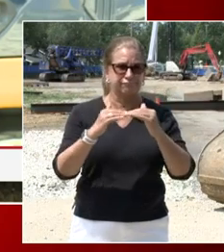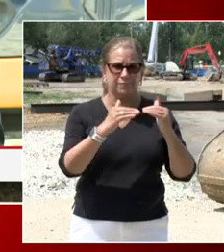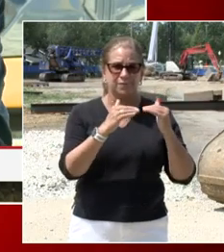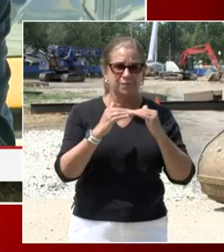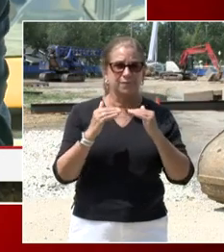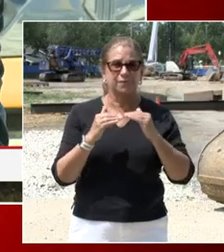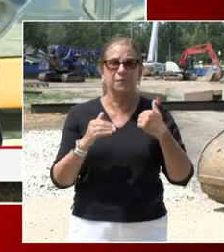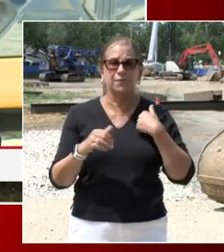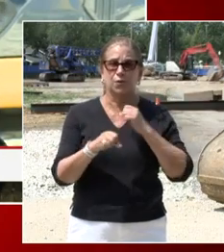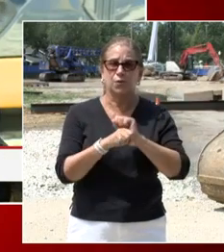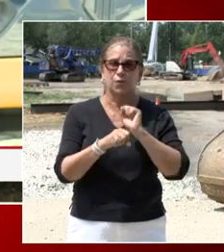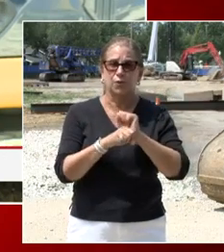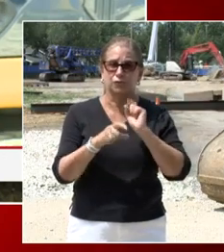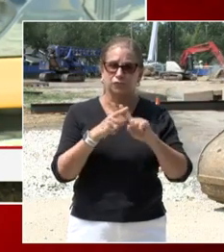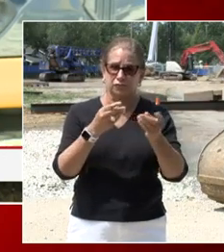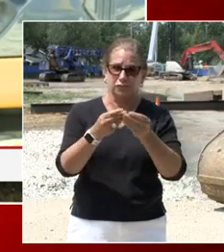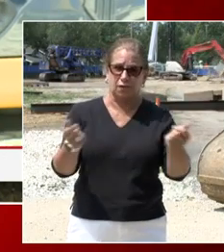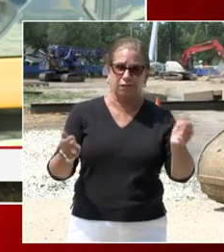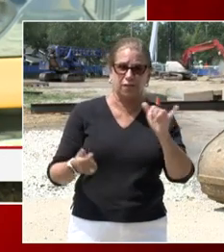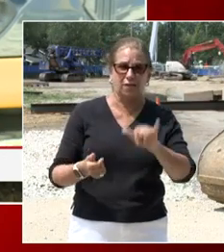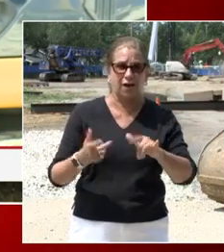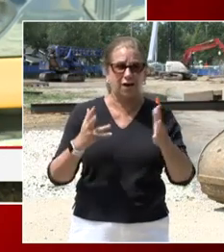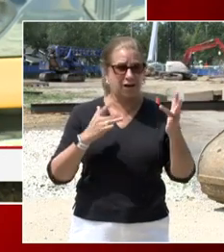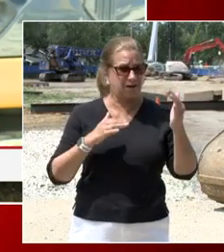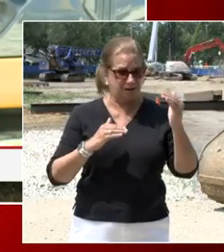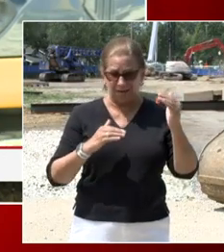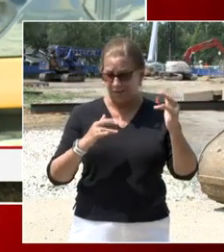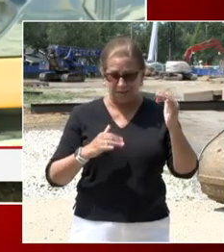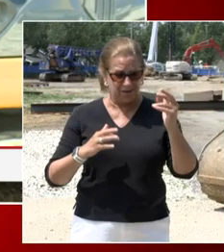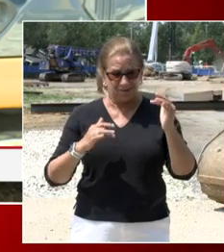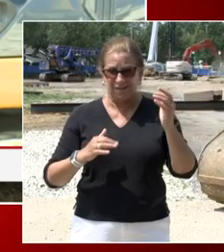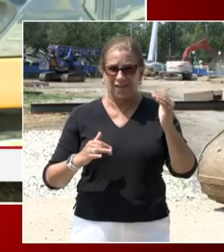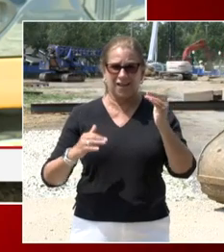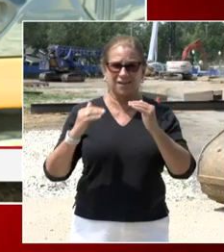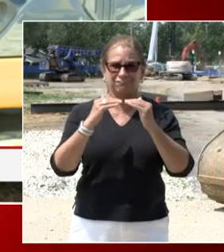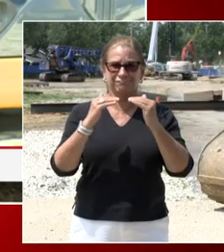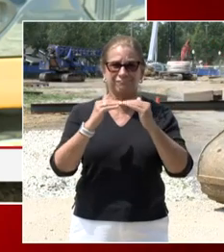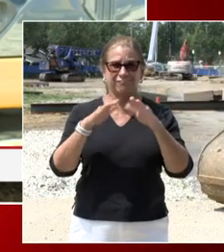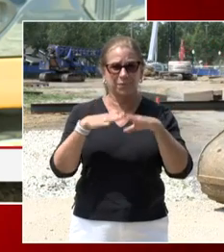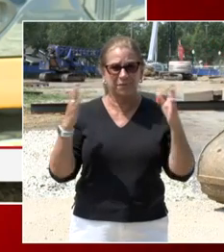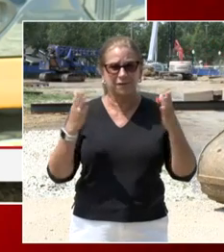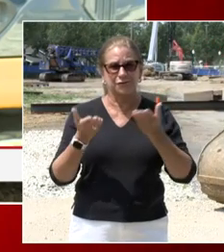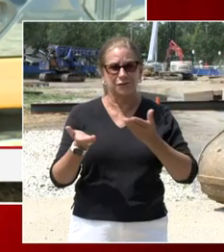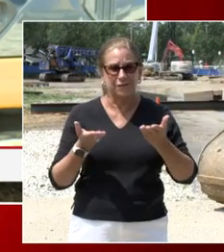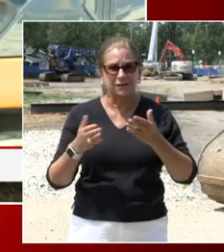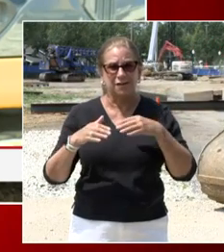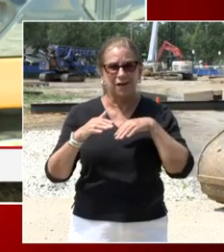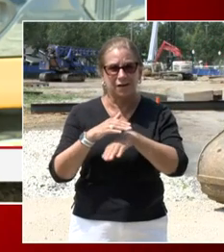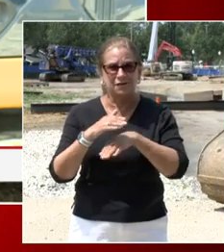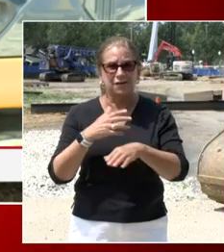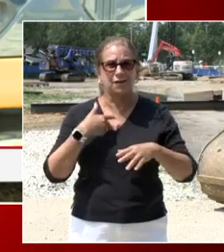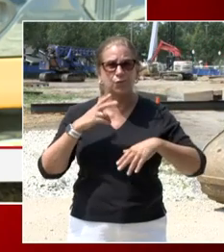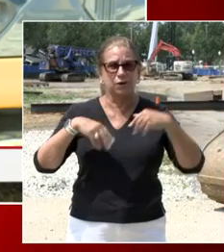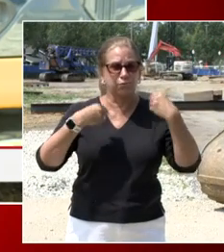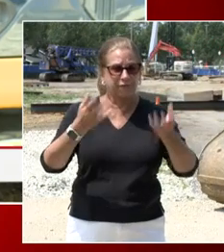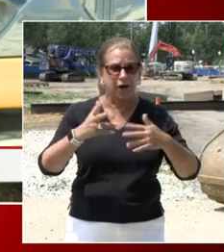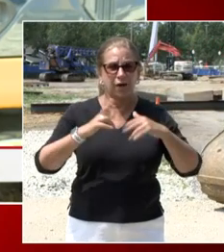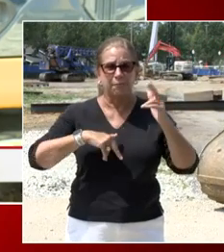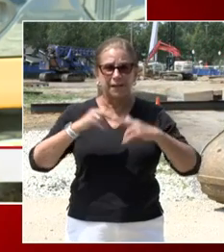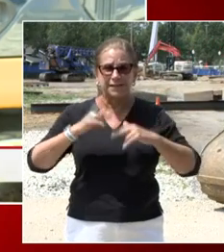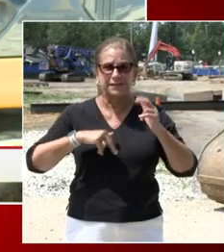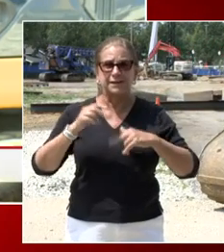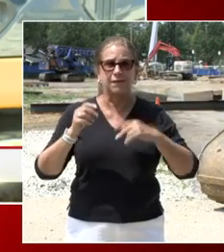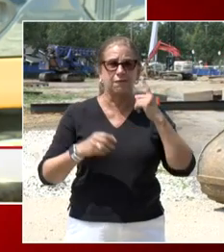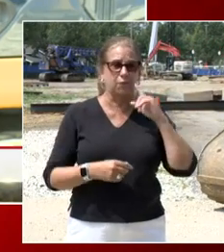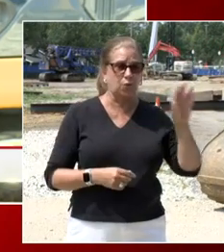failing hospital that we've had in Ward 7 and 8. And we